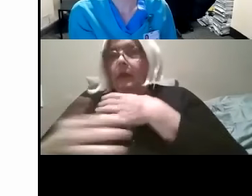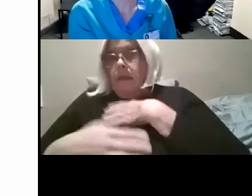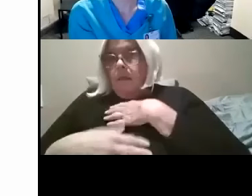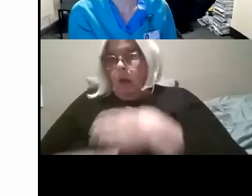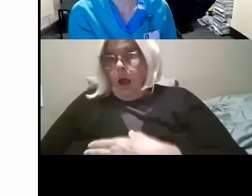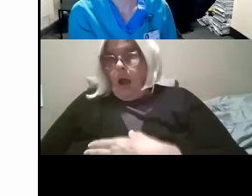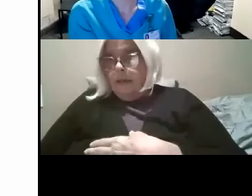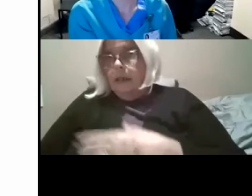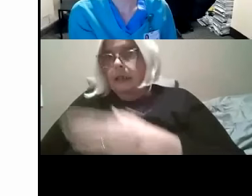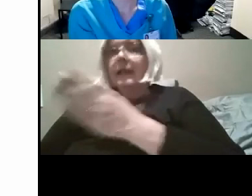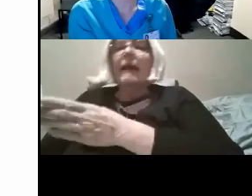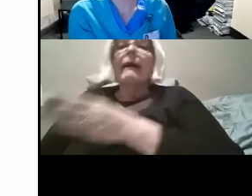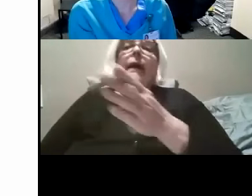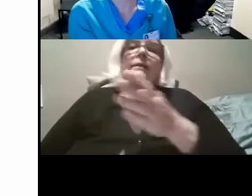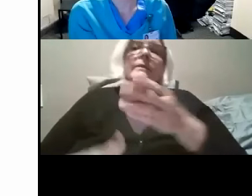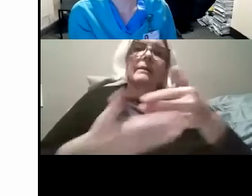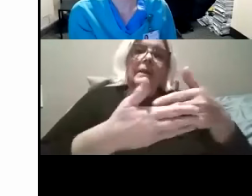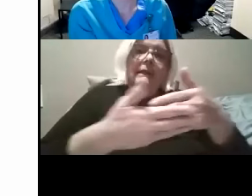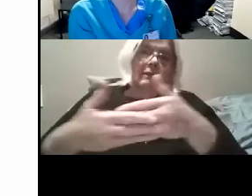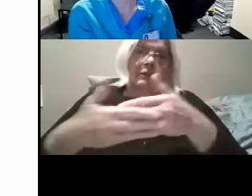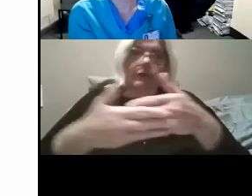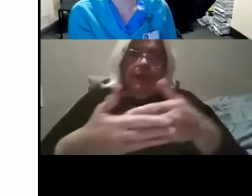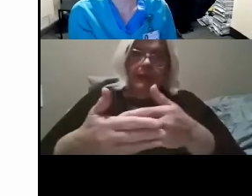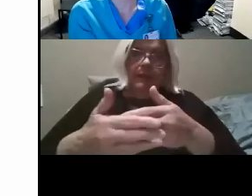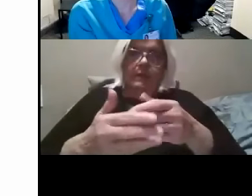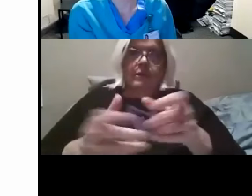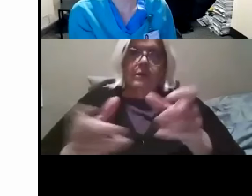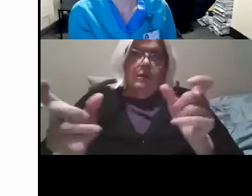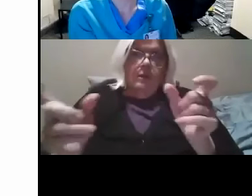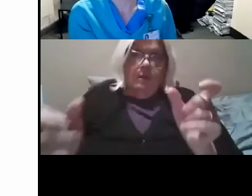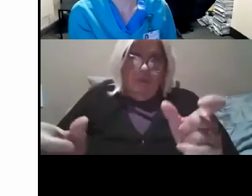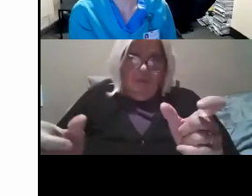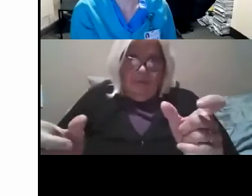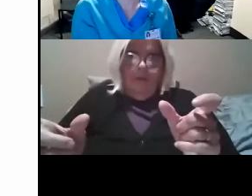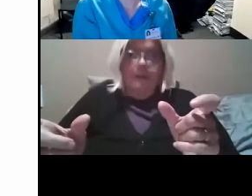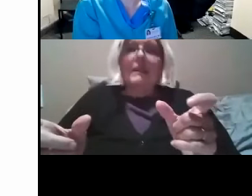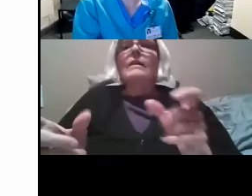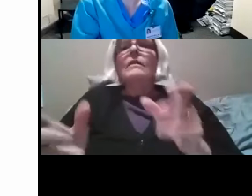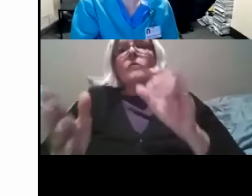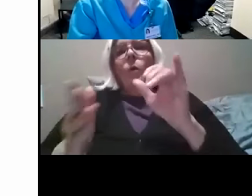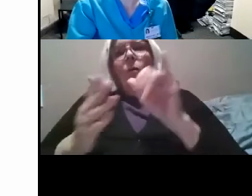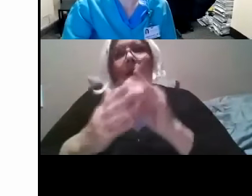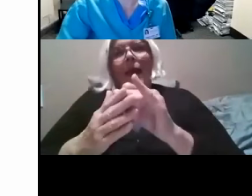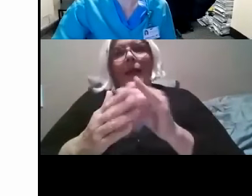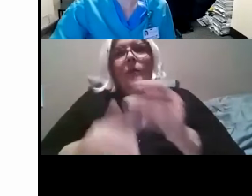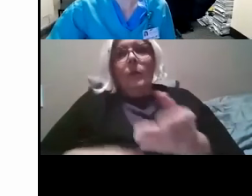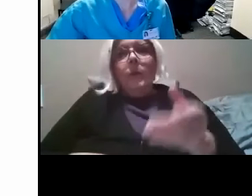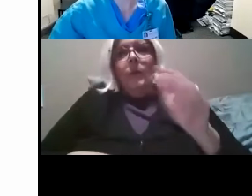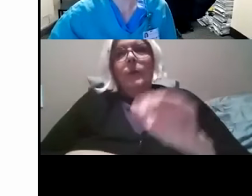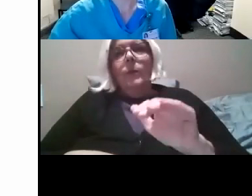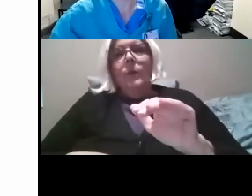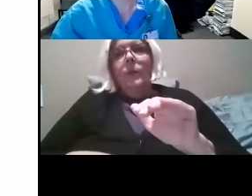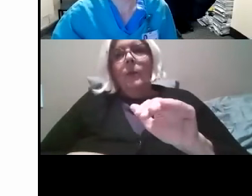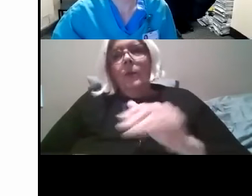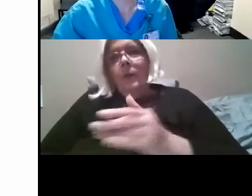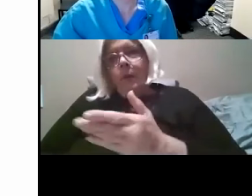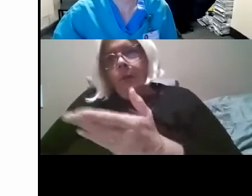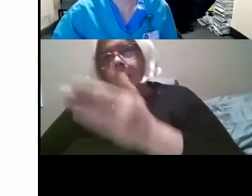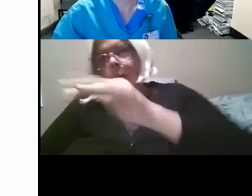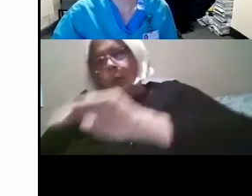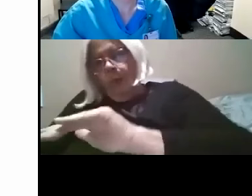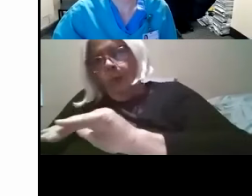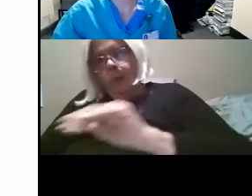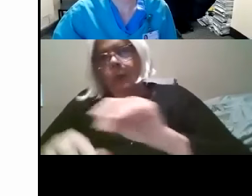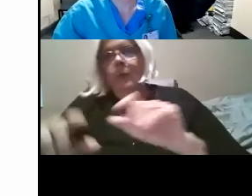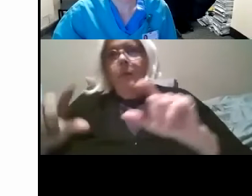bimodal distribution of the condition of myocarditis in kids. We don't know yet what we are going to see for 5